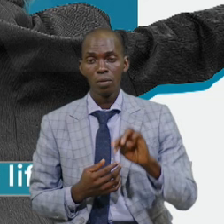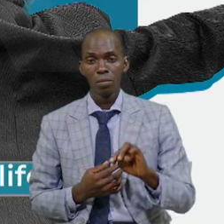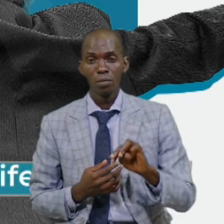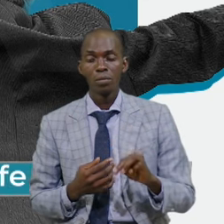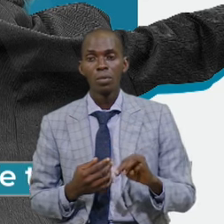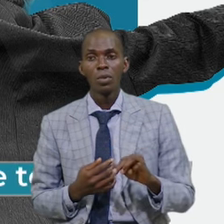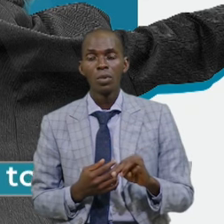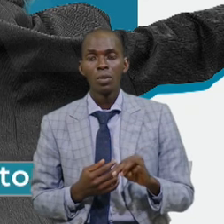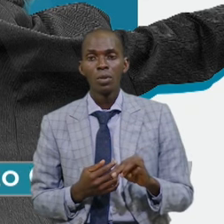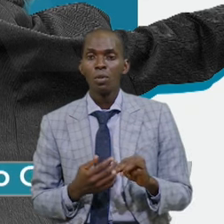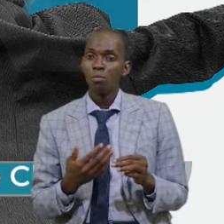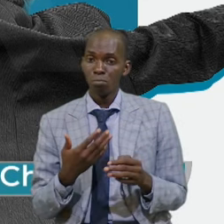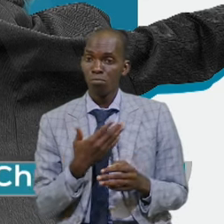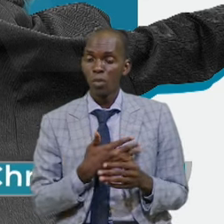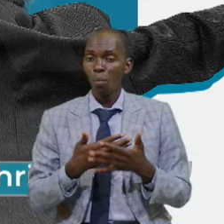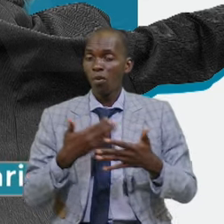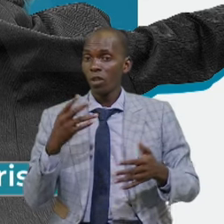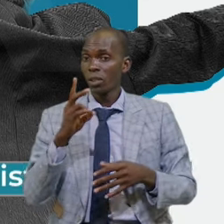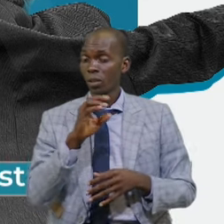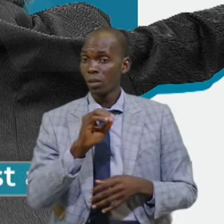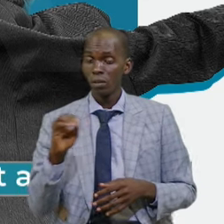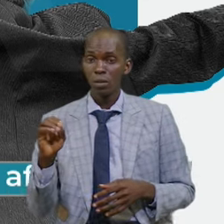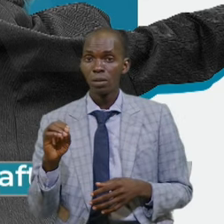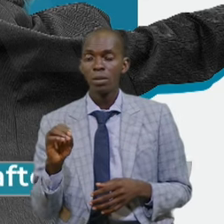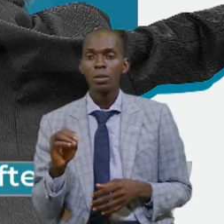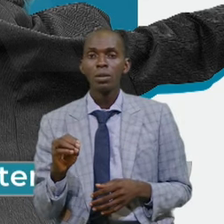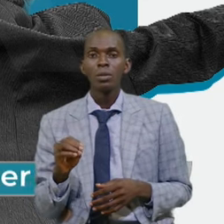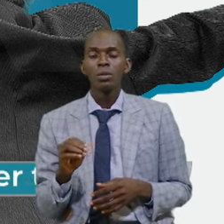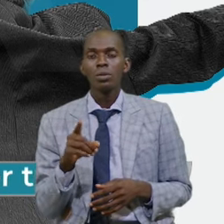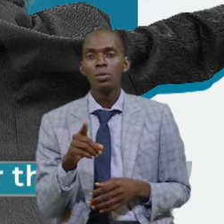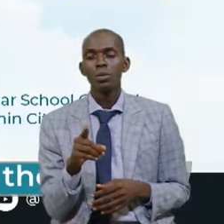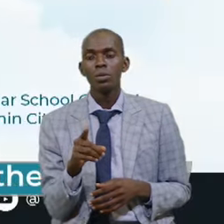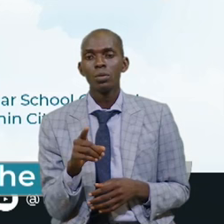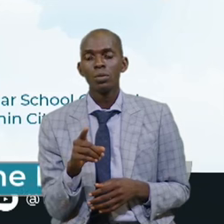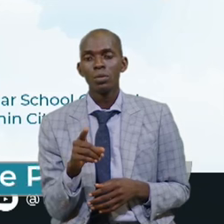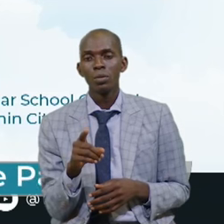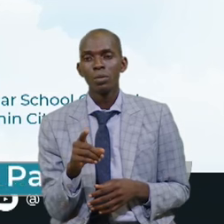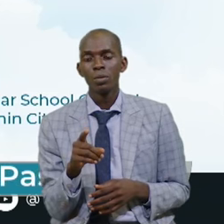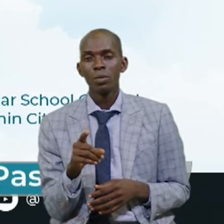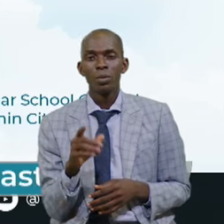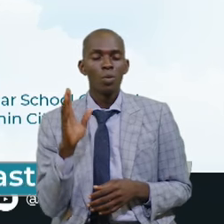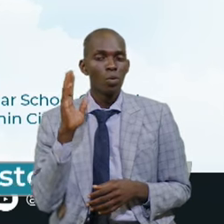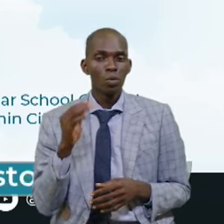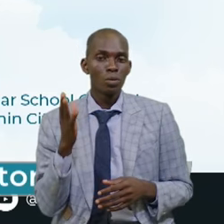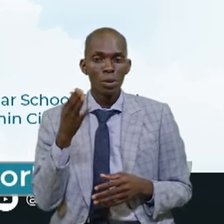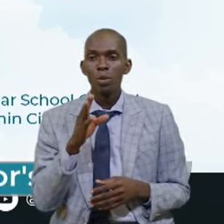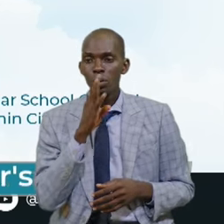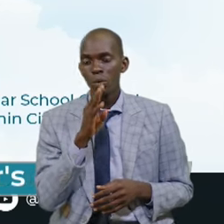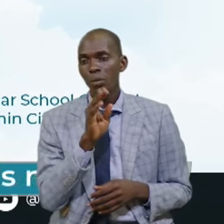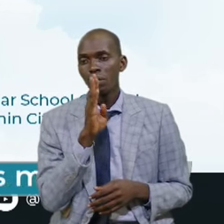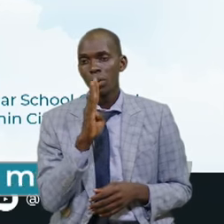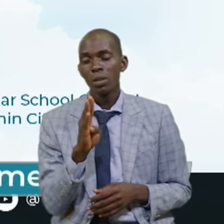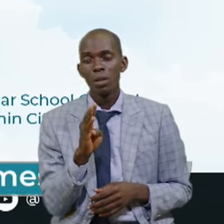before 7, you are there. At the far back of this crusade field, we have our minister conference venue.